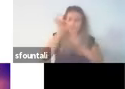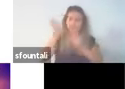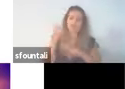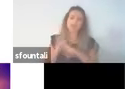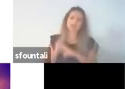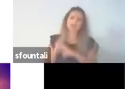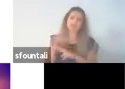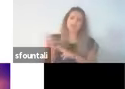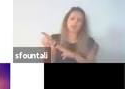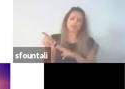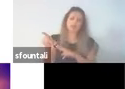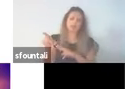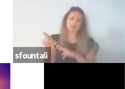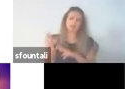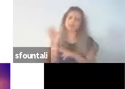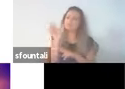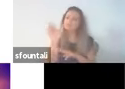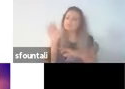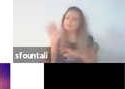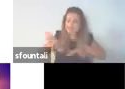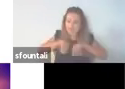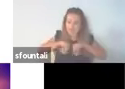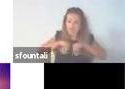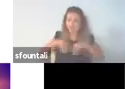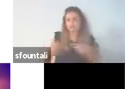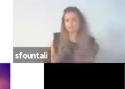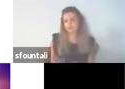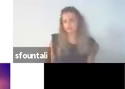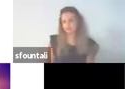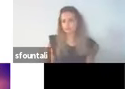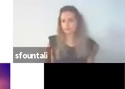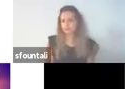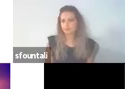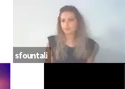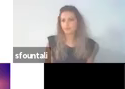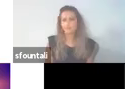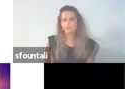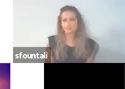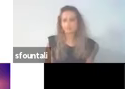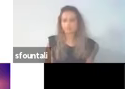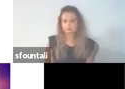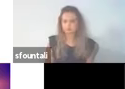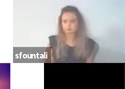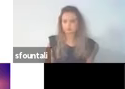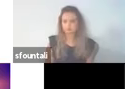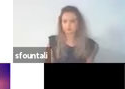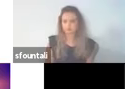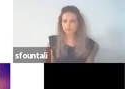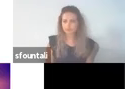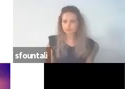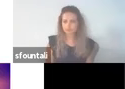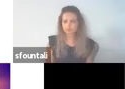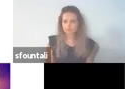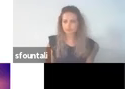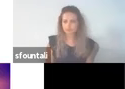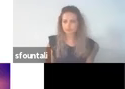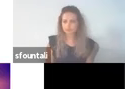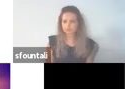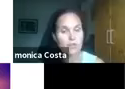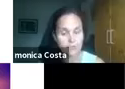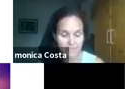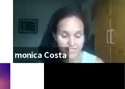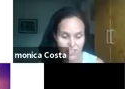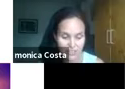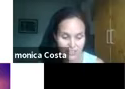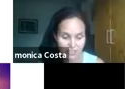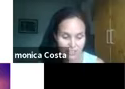slide shows an ongoing social media campaign that we are running, not just at regional level, but also in certain countries to